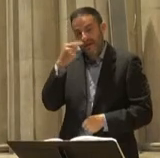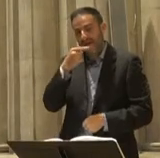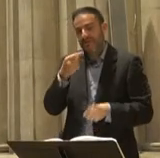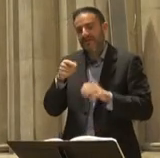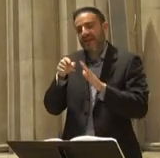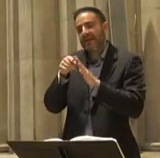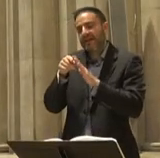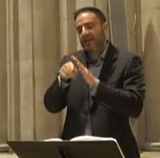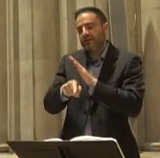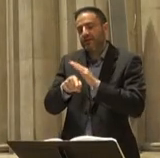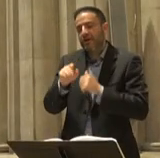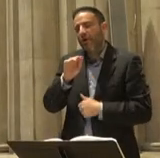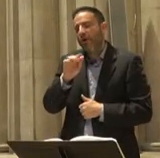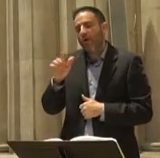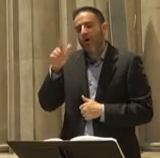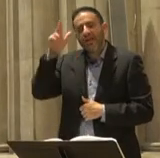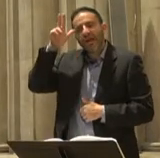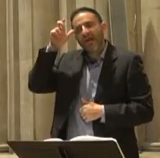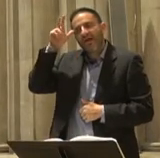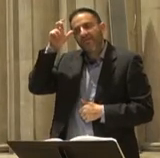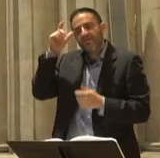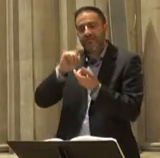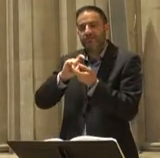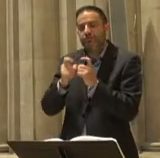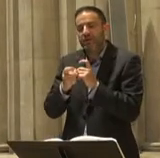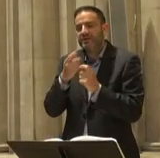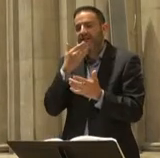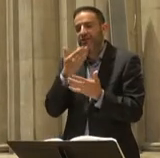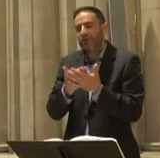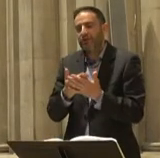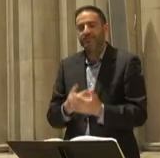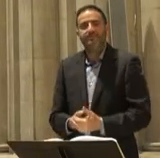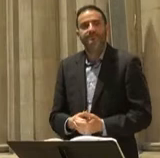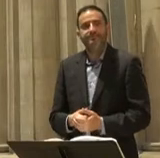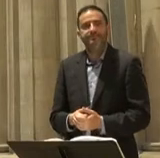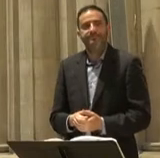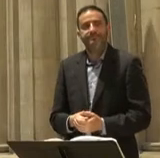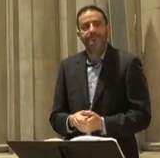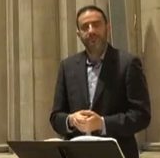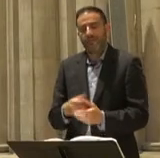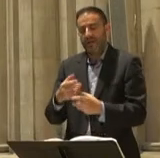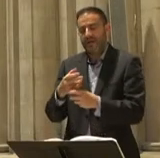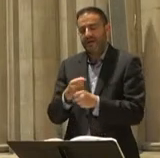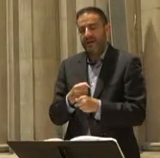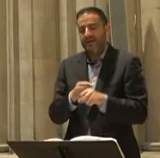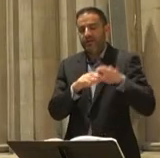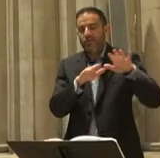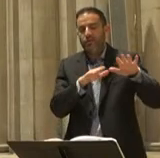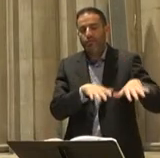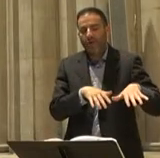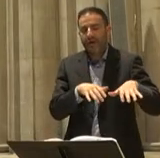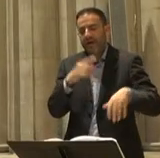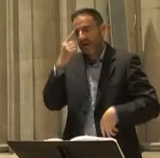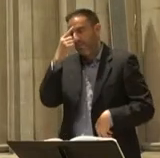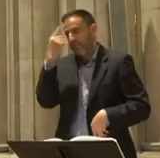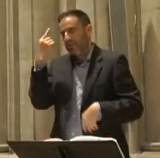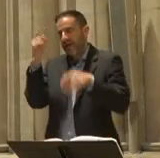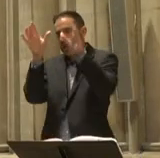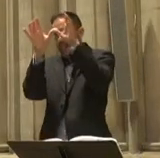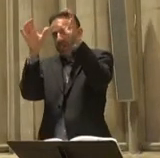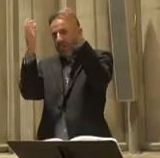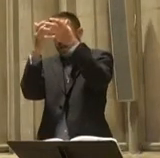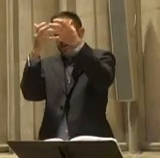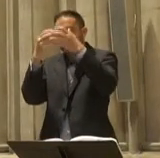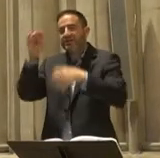All that evil was transformed into good. It takes both rain and black clouds